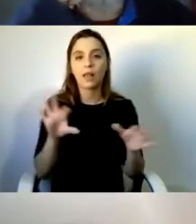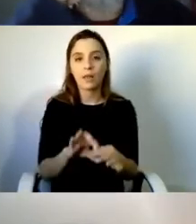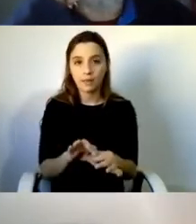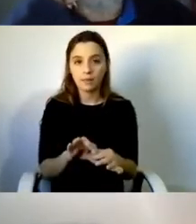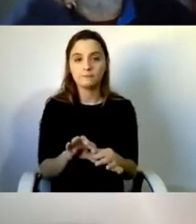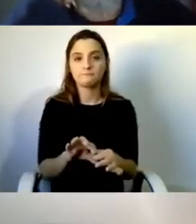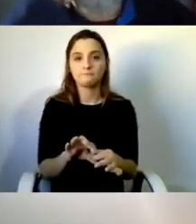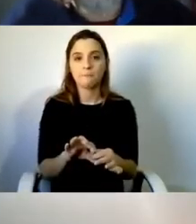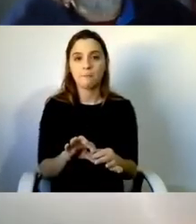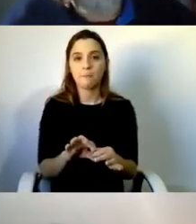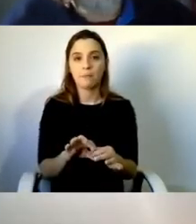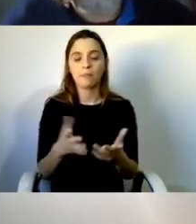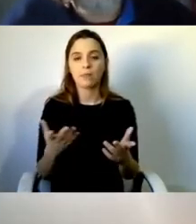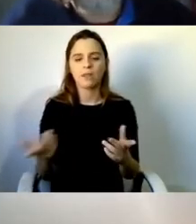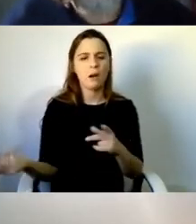debate,